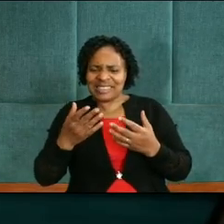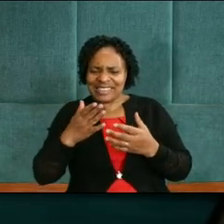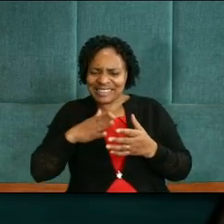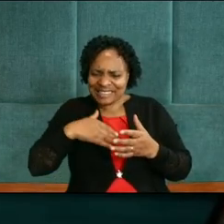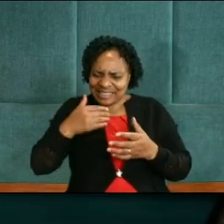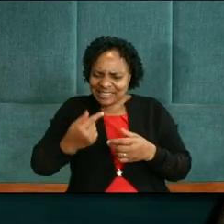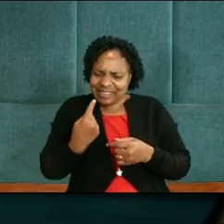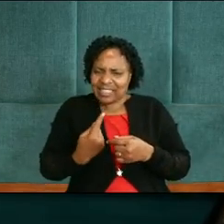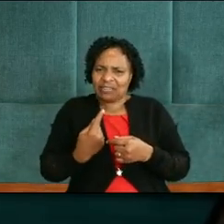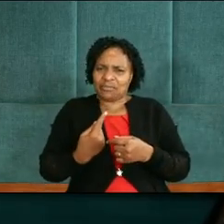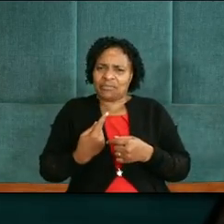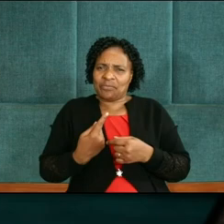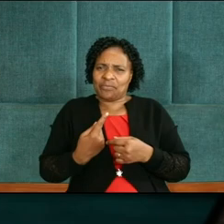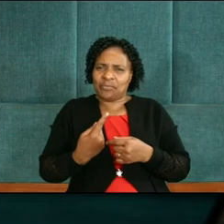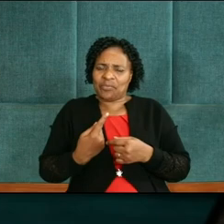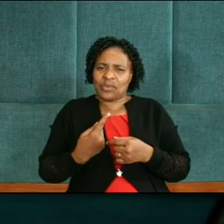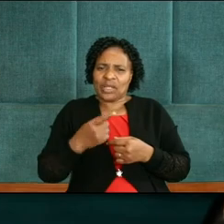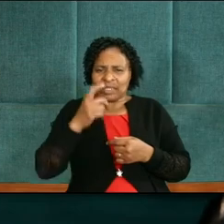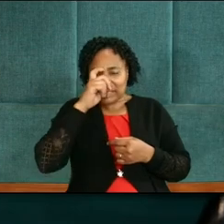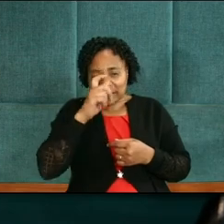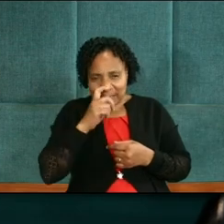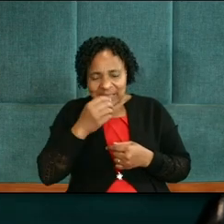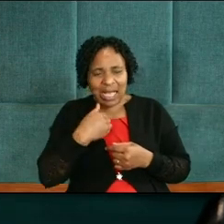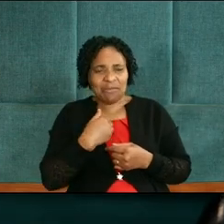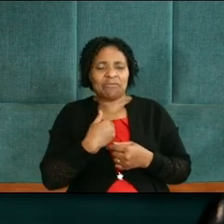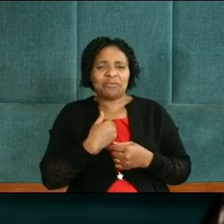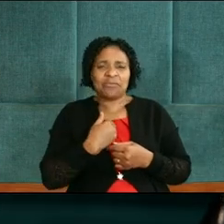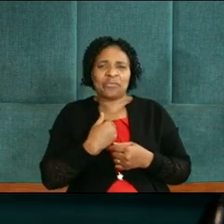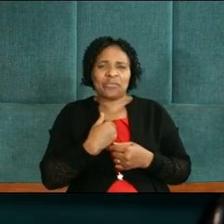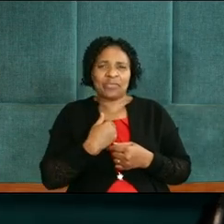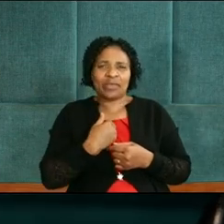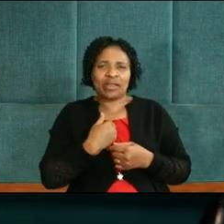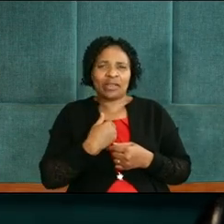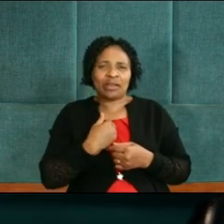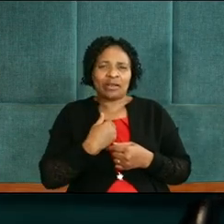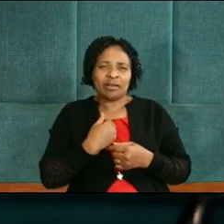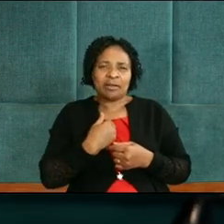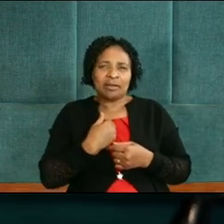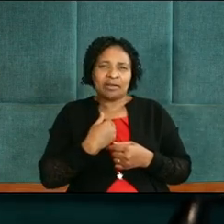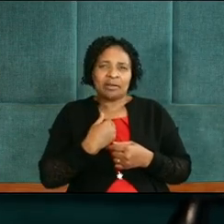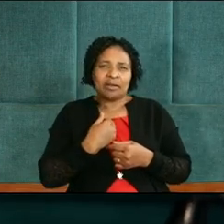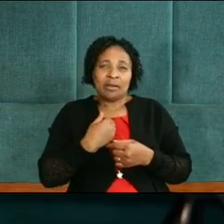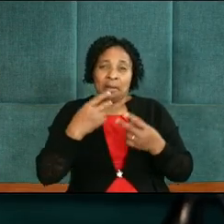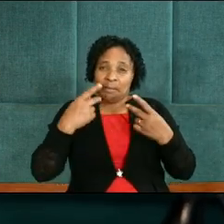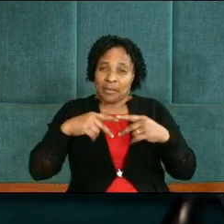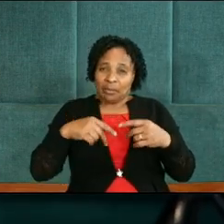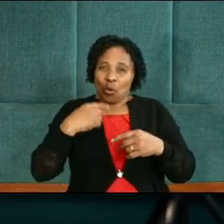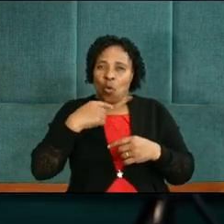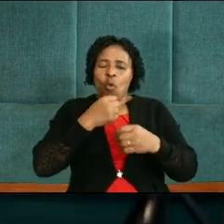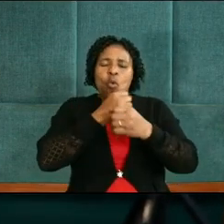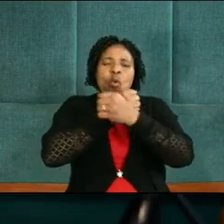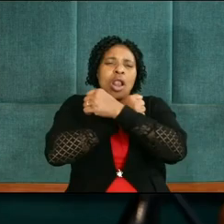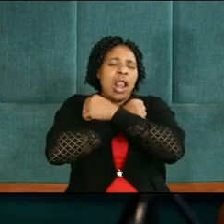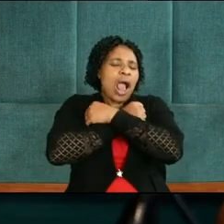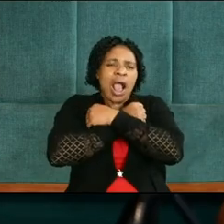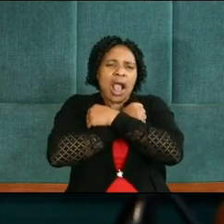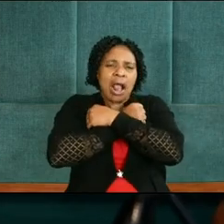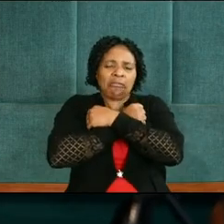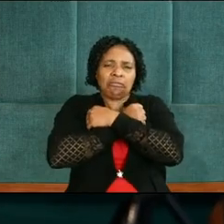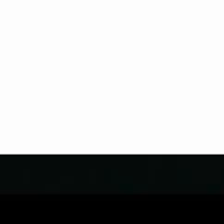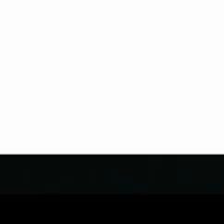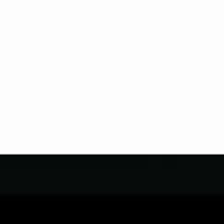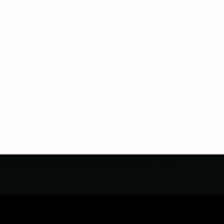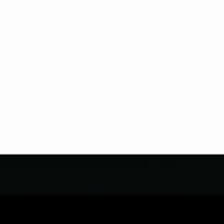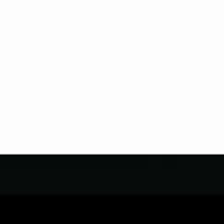beep. People who are jealous. Jealousy. Beep, beep. People who love to outburst of wrath.